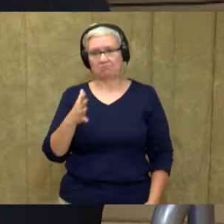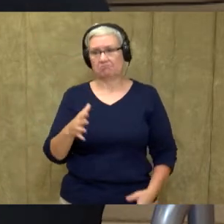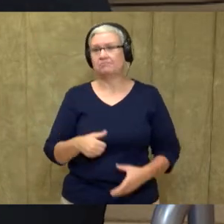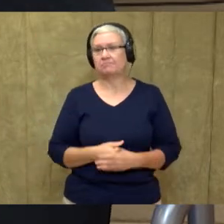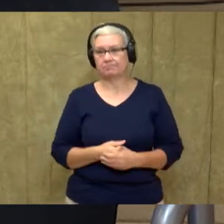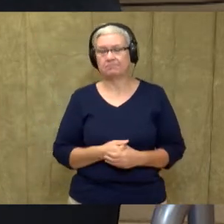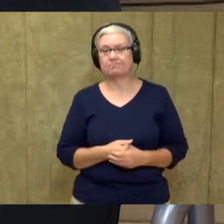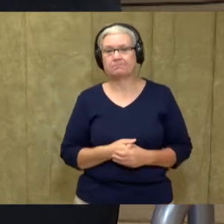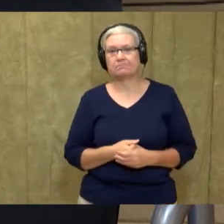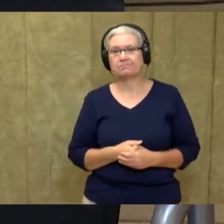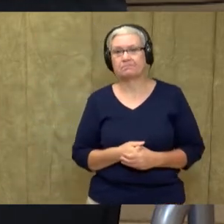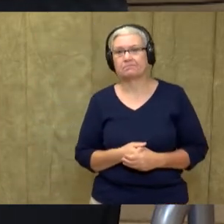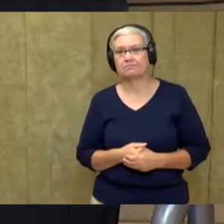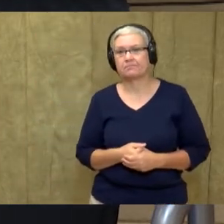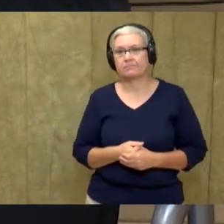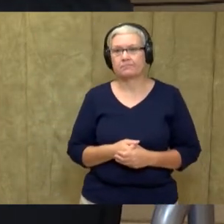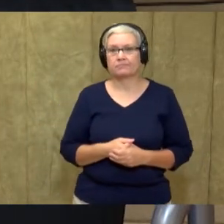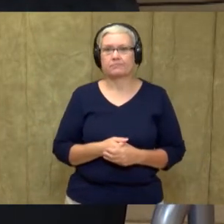okay?